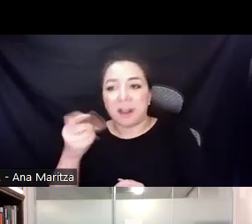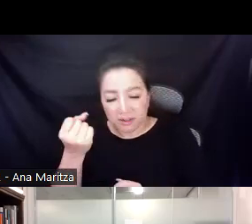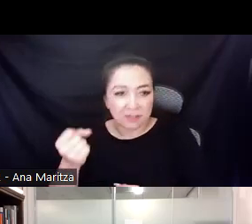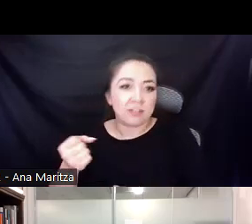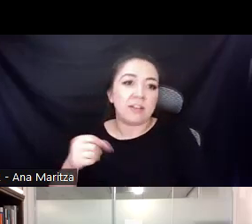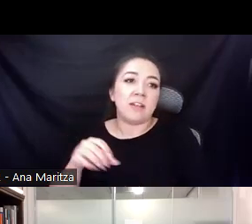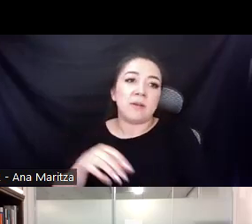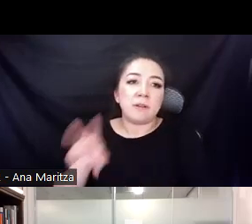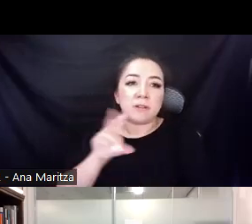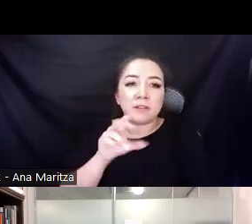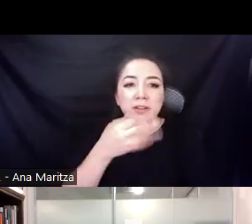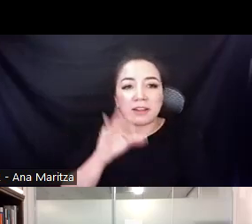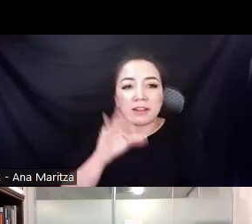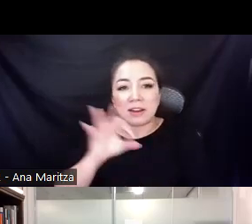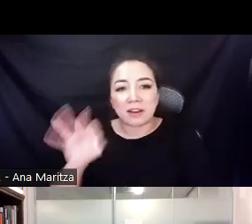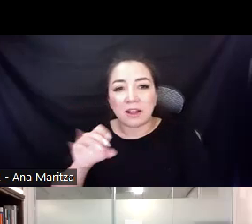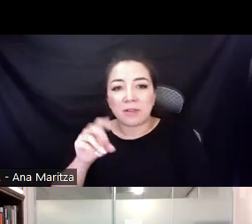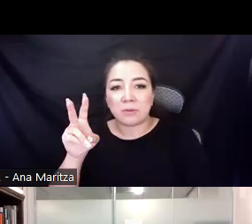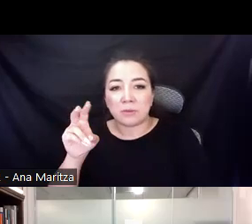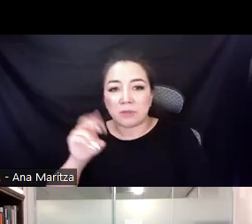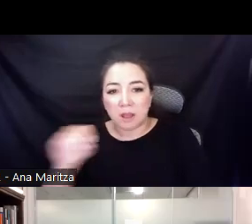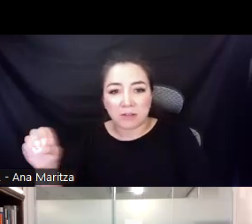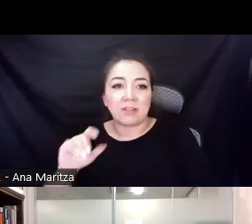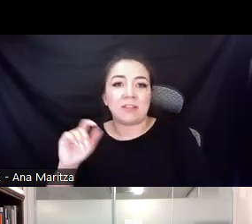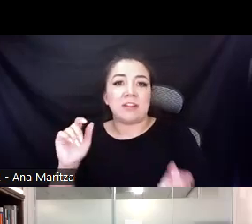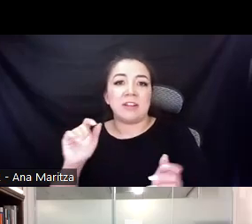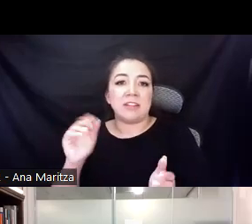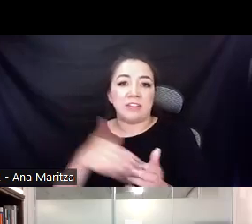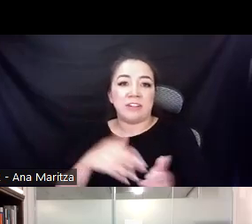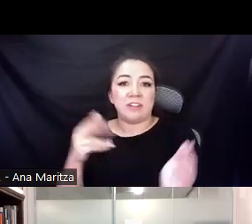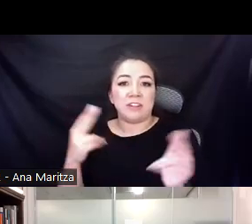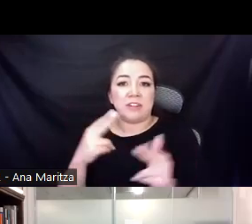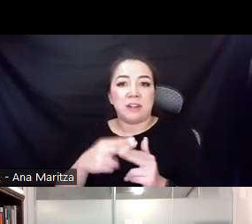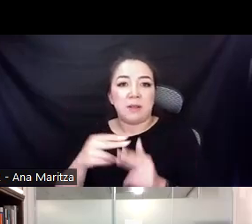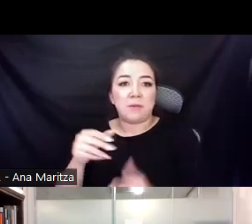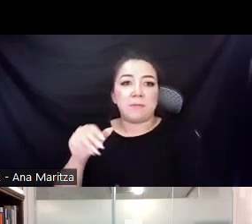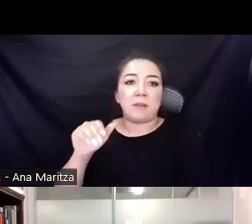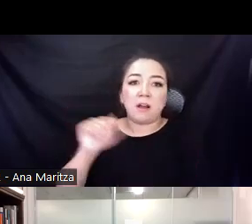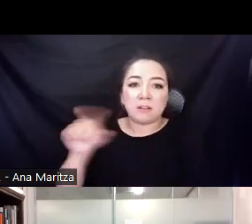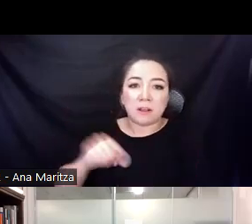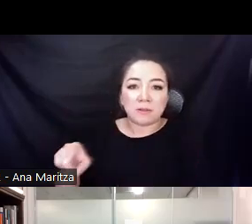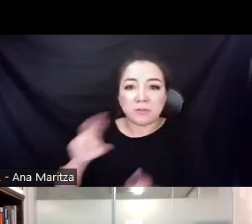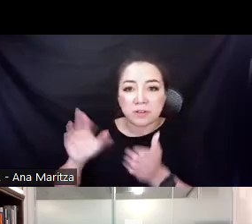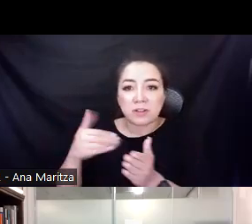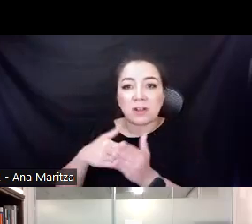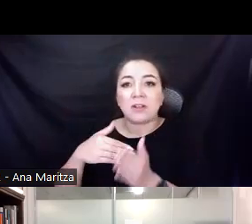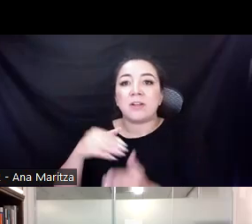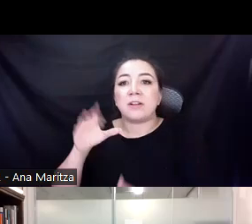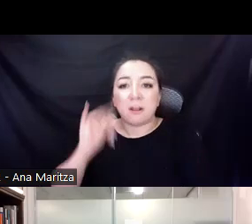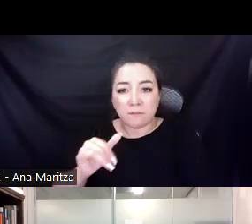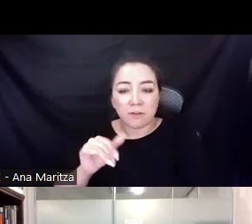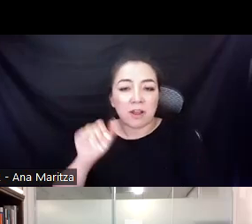1999 or 2000, the centers were renamed, called the Alzheimer's Research Centers of California, or the ARCs, because